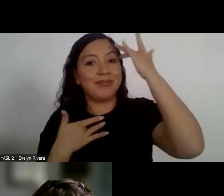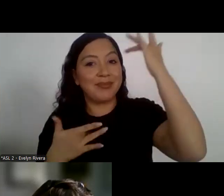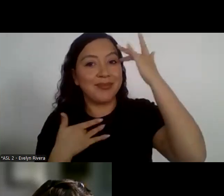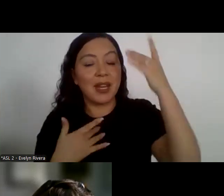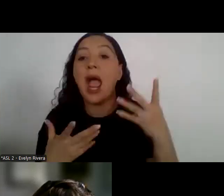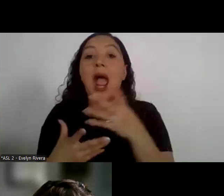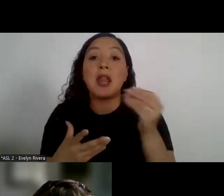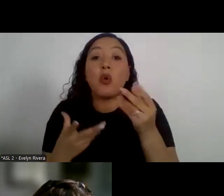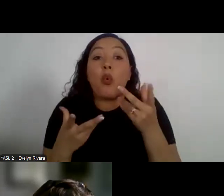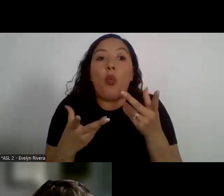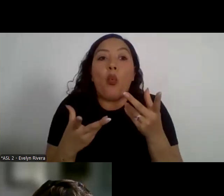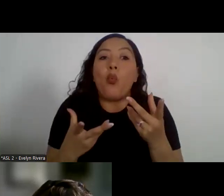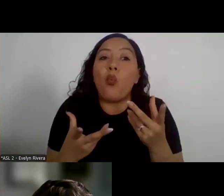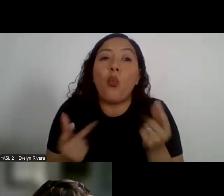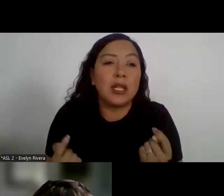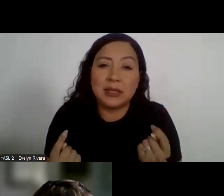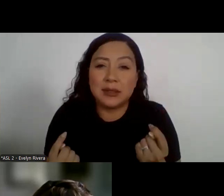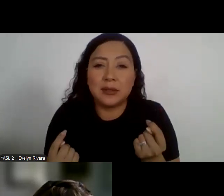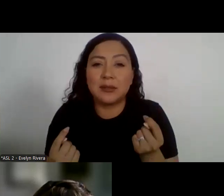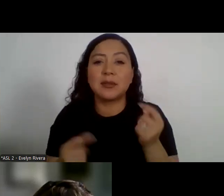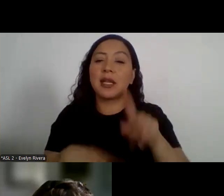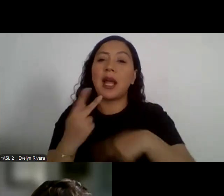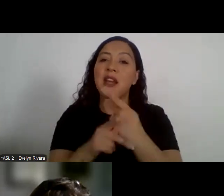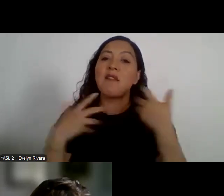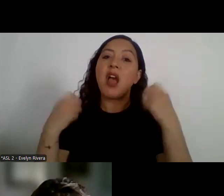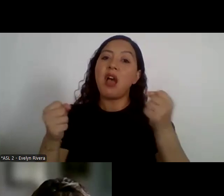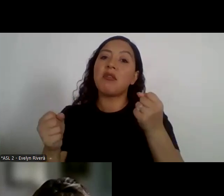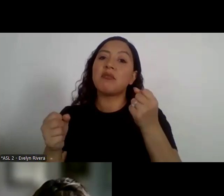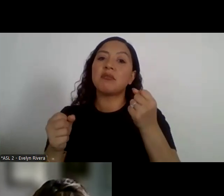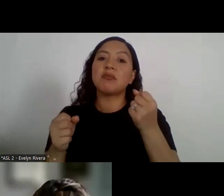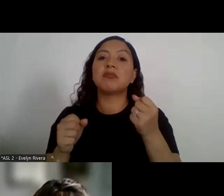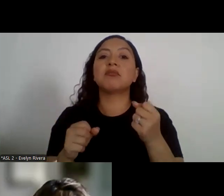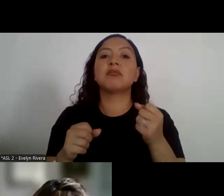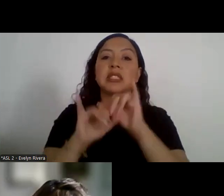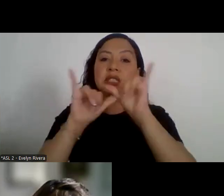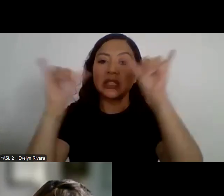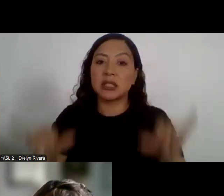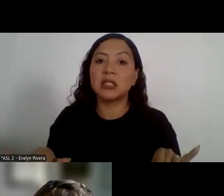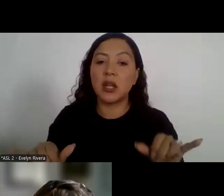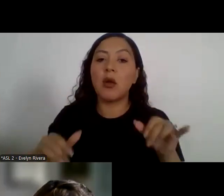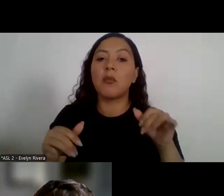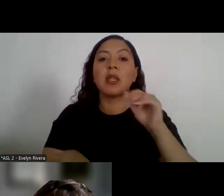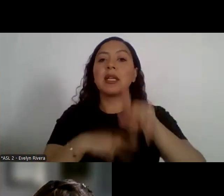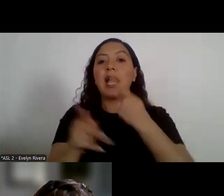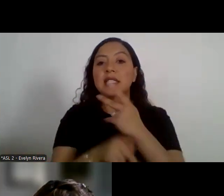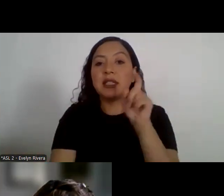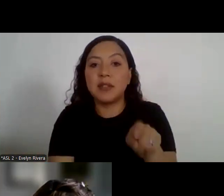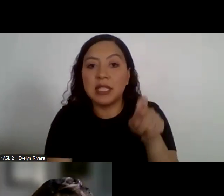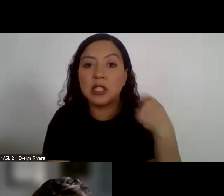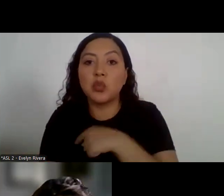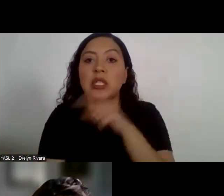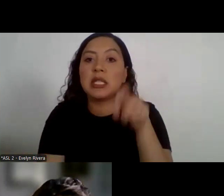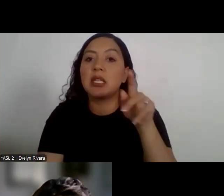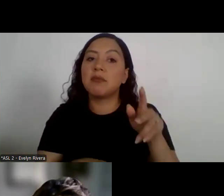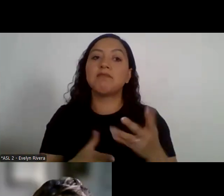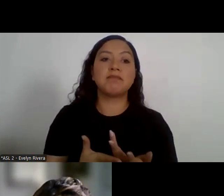what the kind of healthcare system understands, and people's needs that are more about kind of more holistic